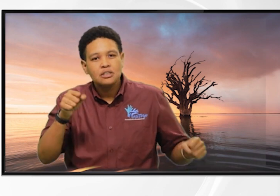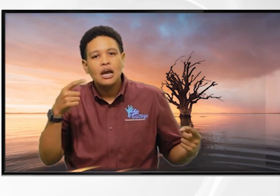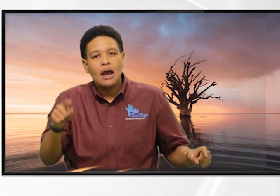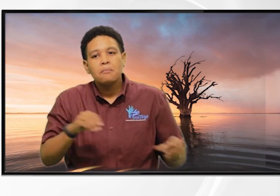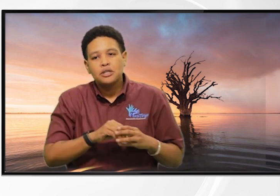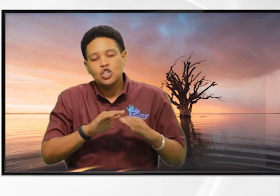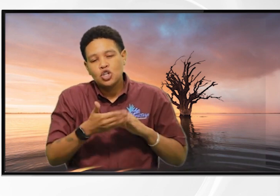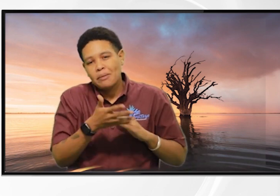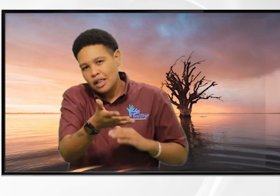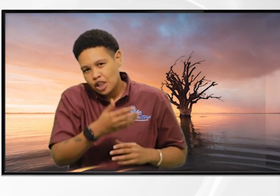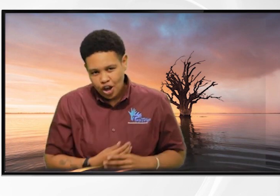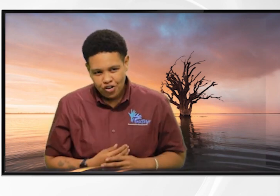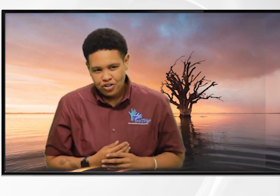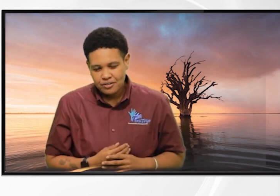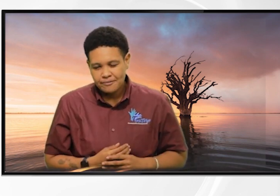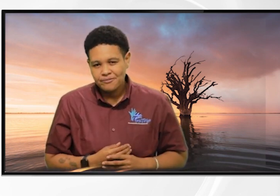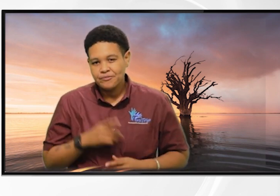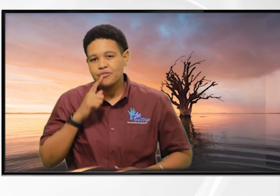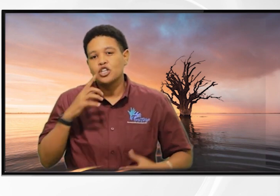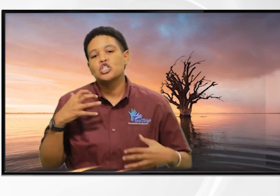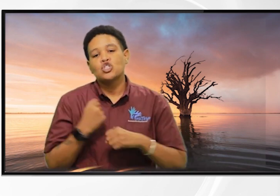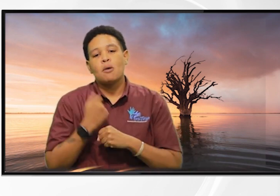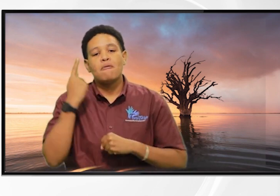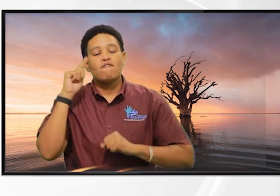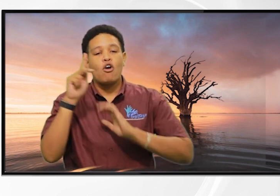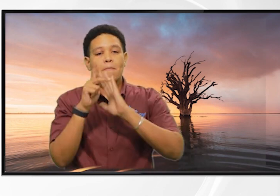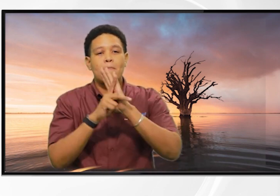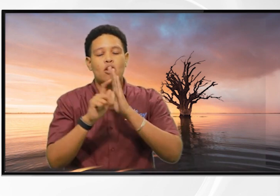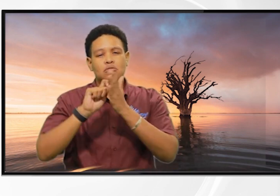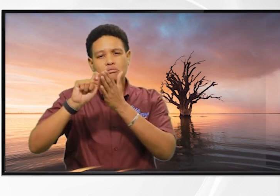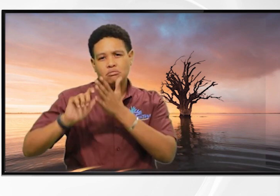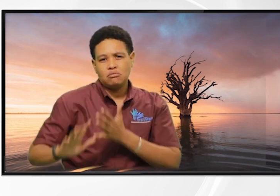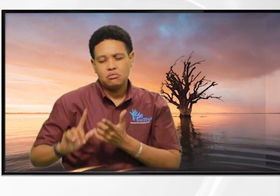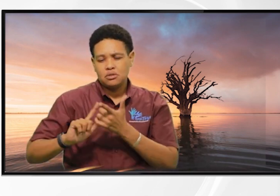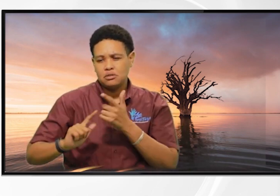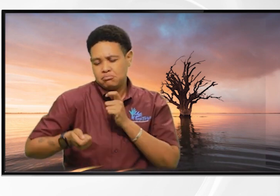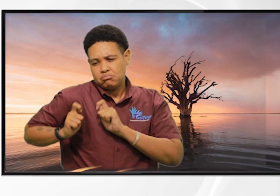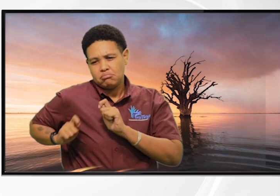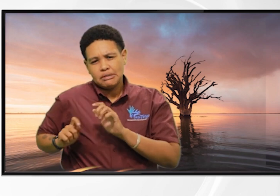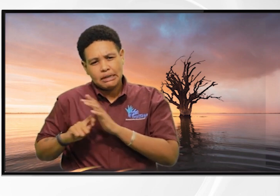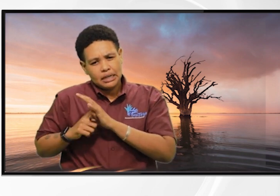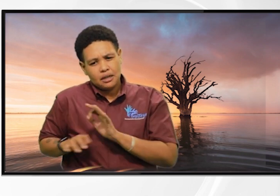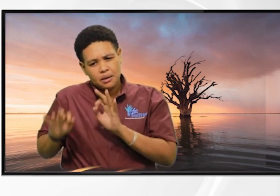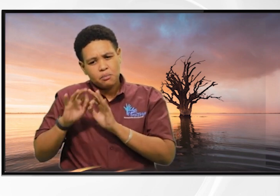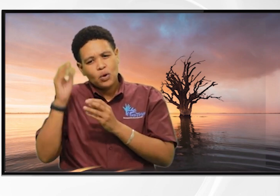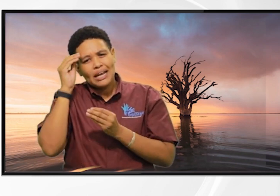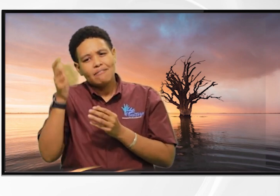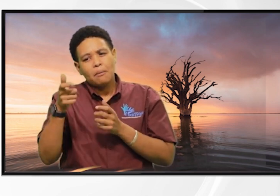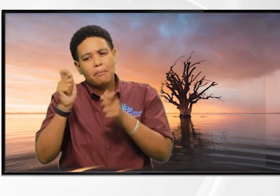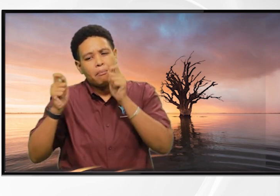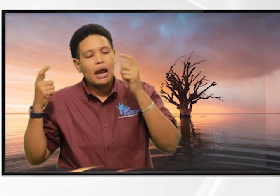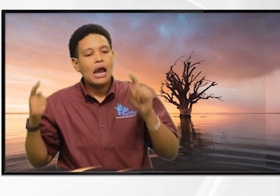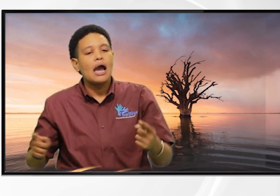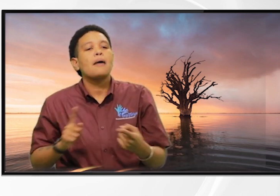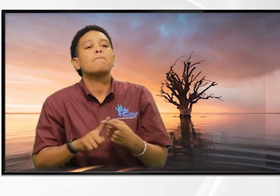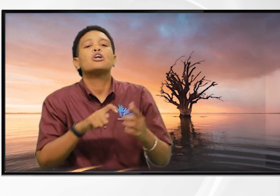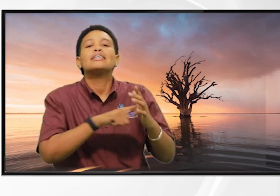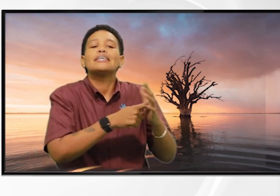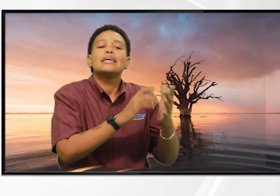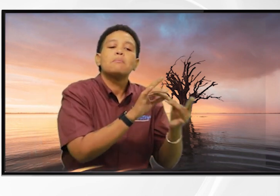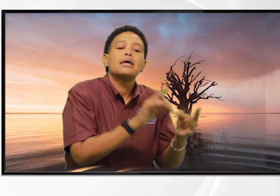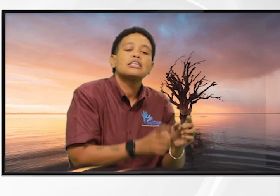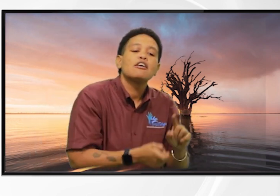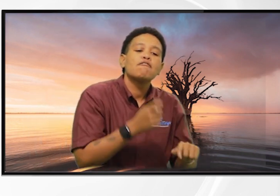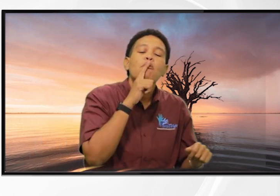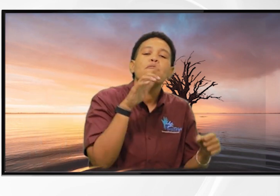in Jamaica. The summary for policymakers extracts key pieces of information and key messages